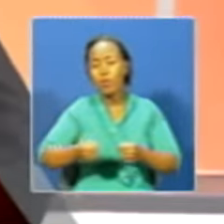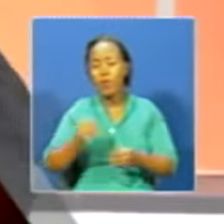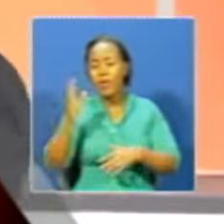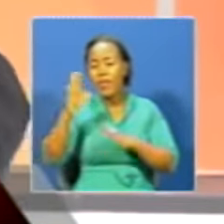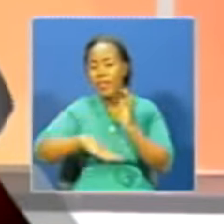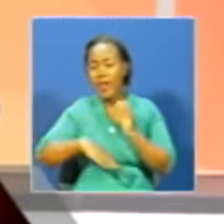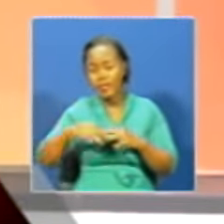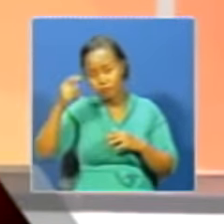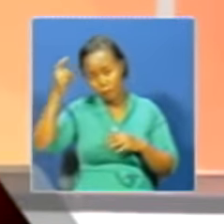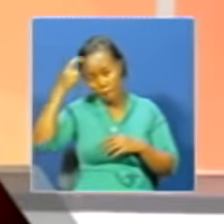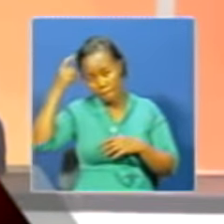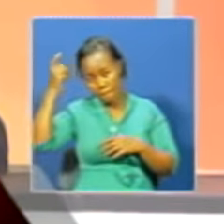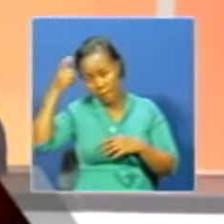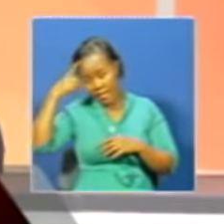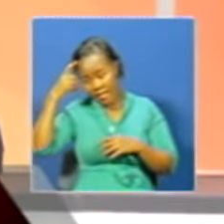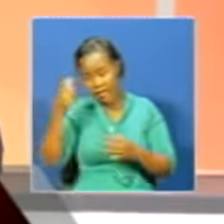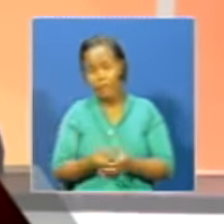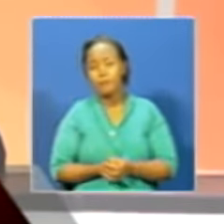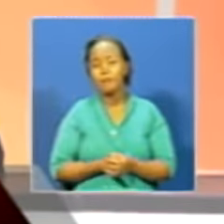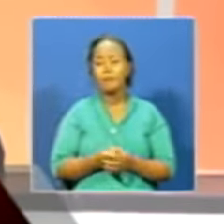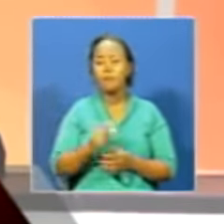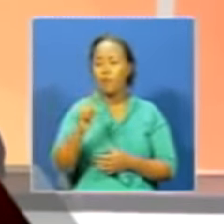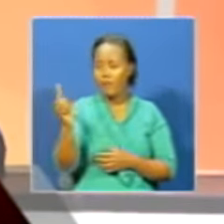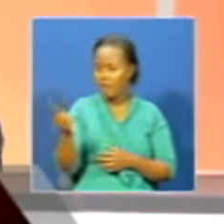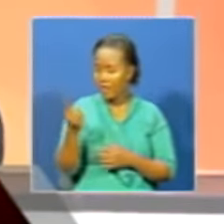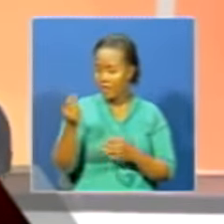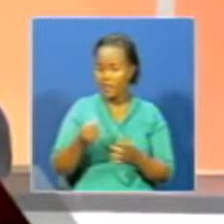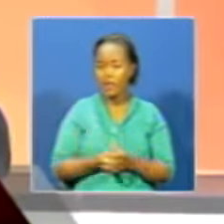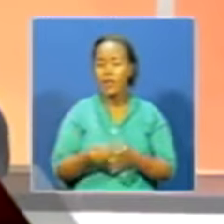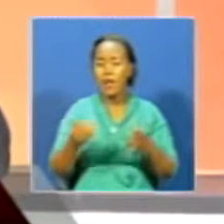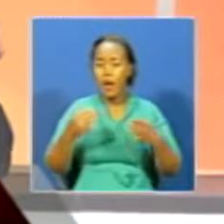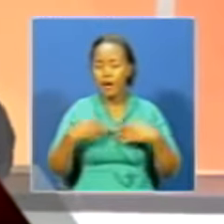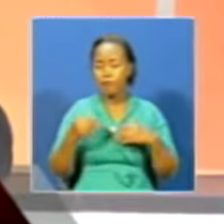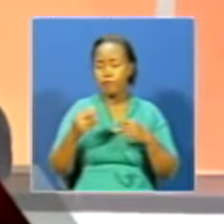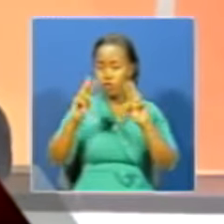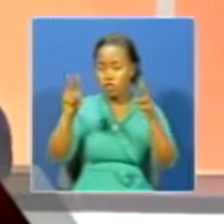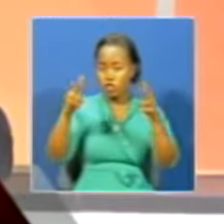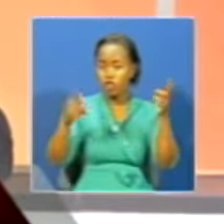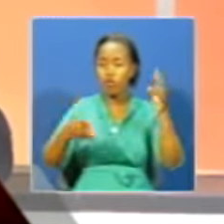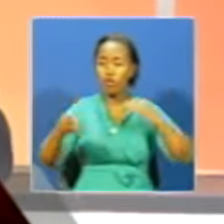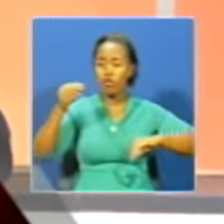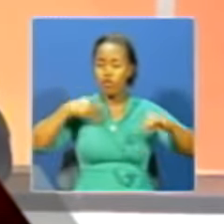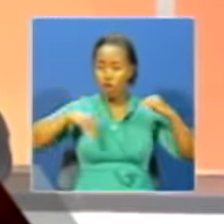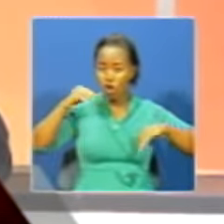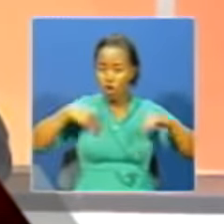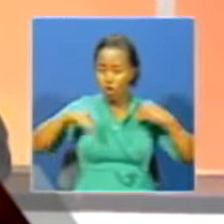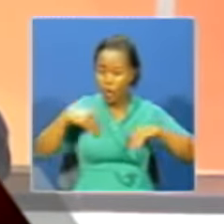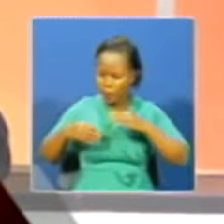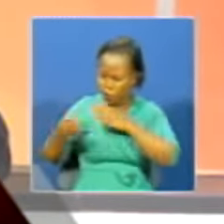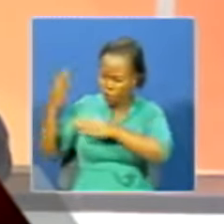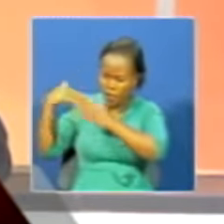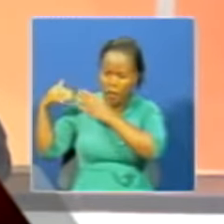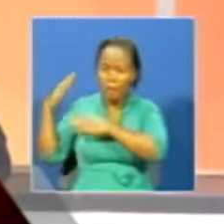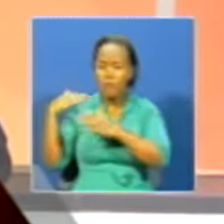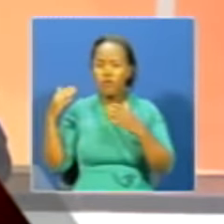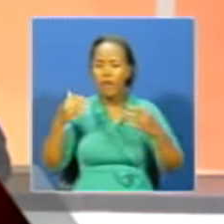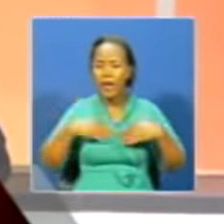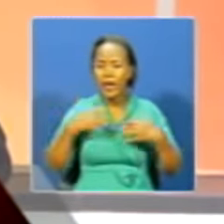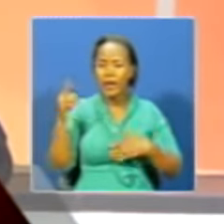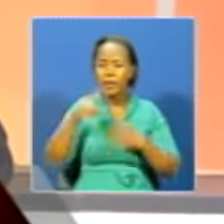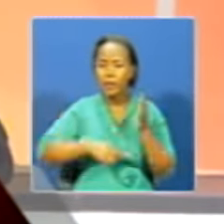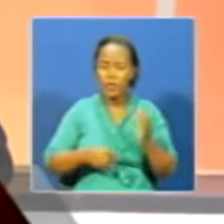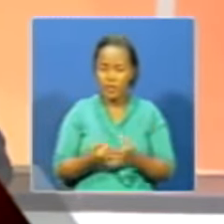brain rather than brawn. Yeah. Let's take the hub of corruption. Mm. At that time, it was something called import